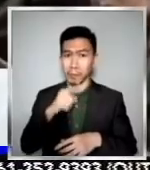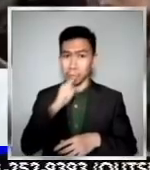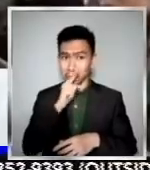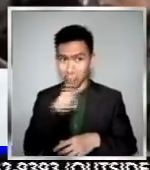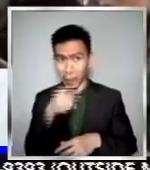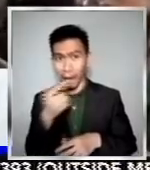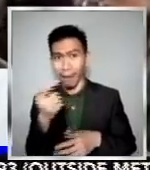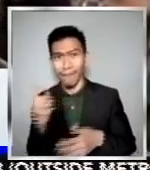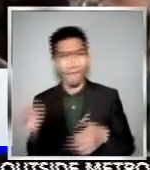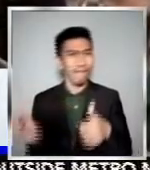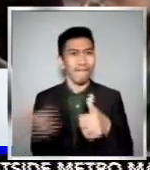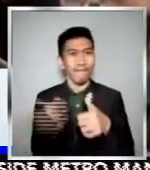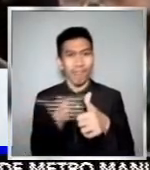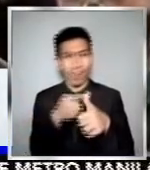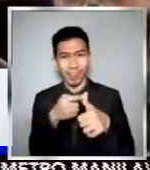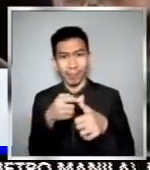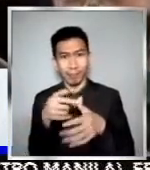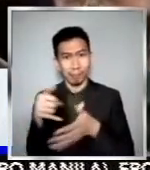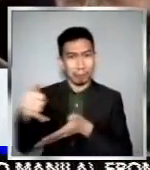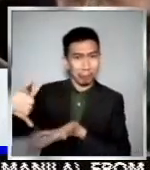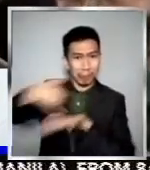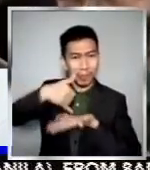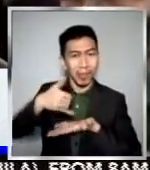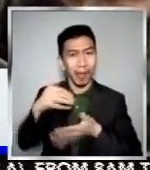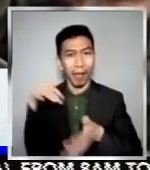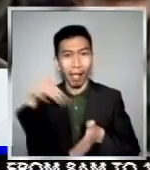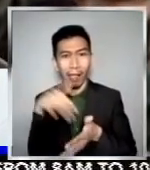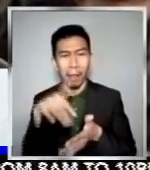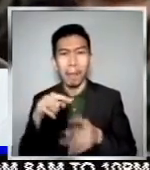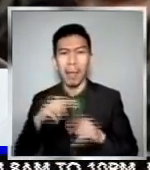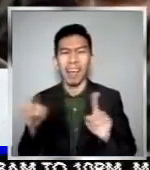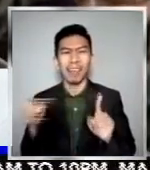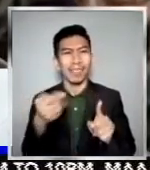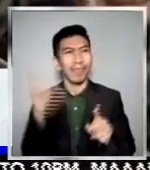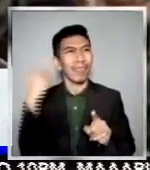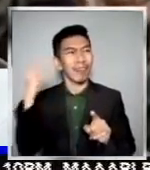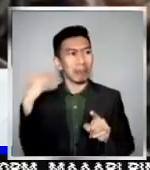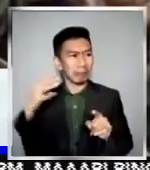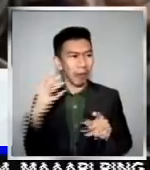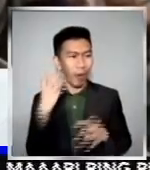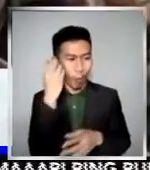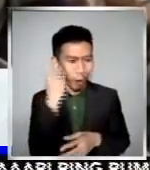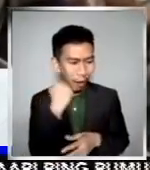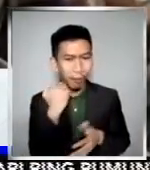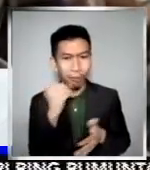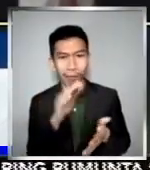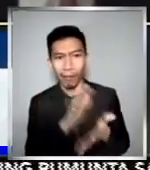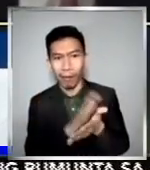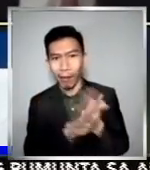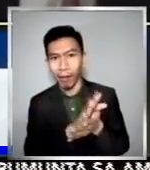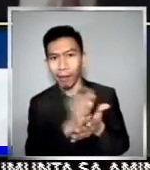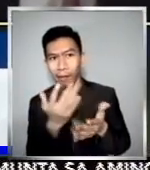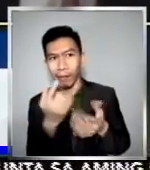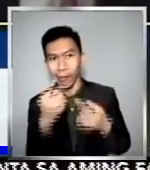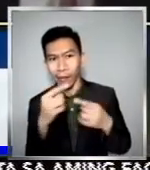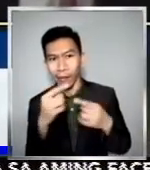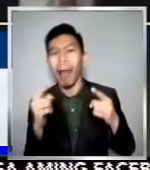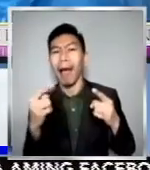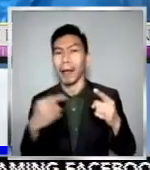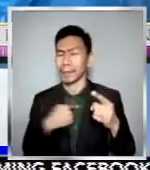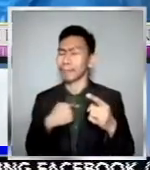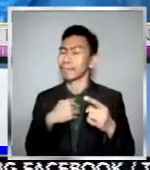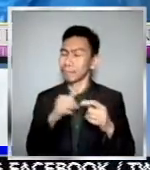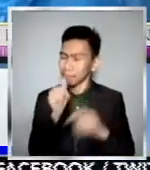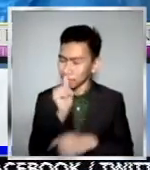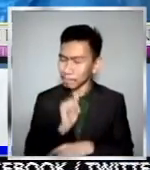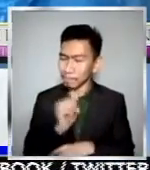I am seemingly lack in academic accomplishments, I made up for with my determination. Isa-isang nagbigay ng